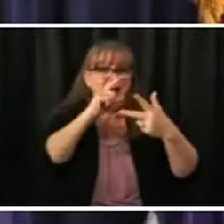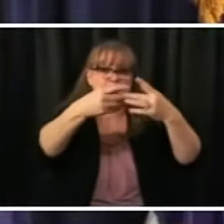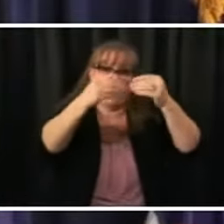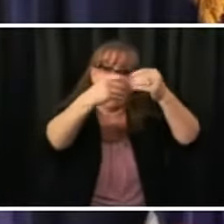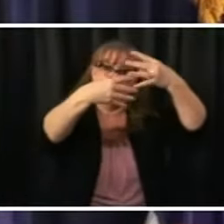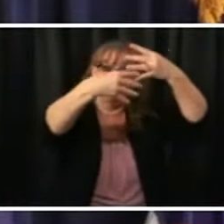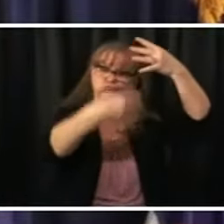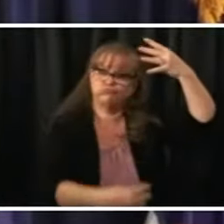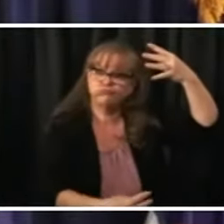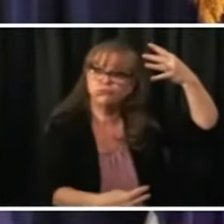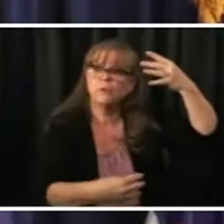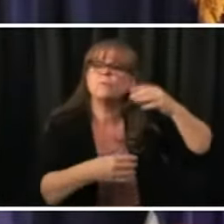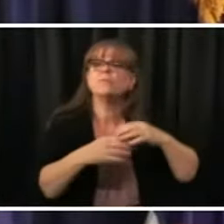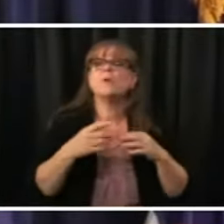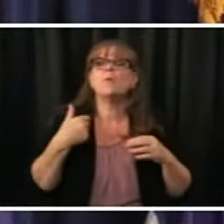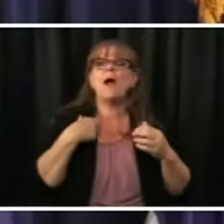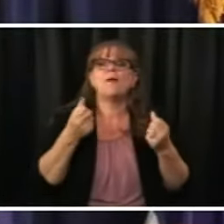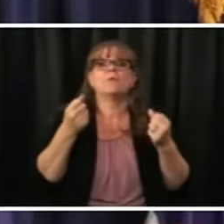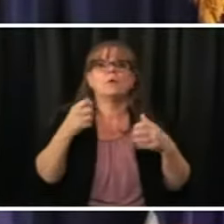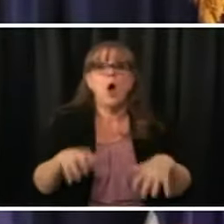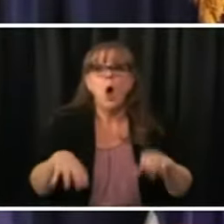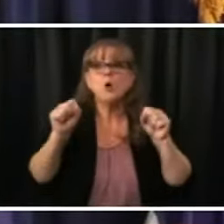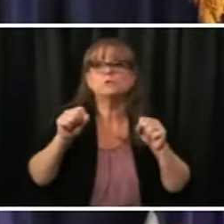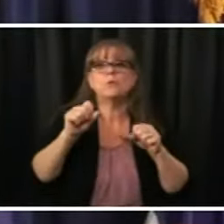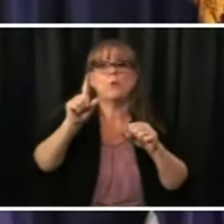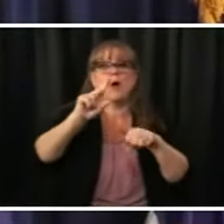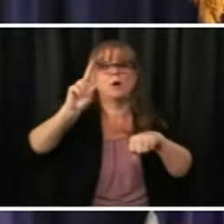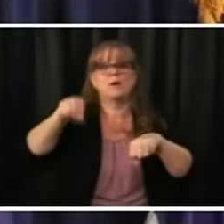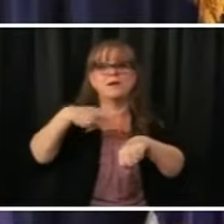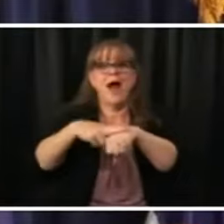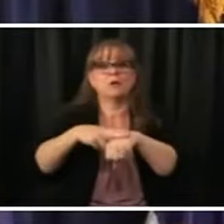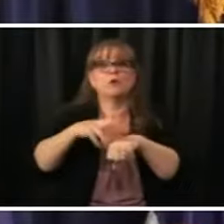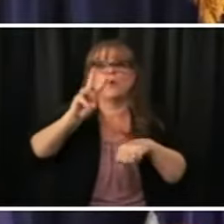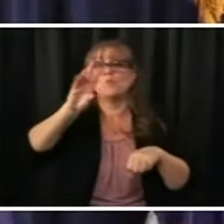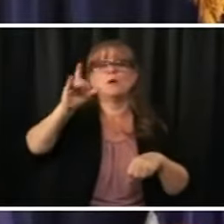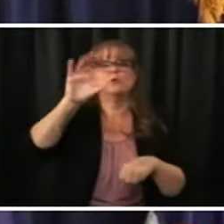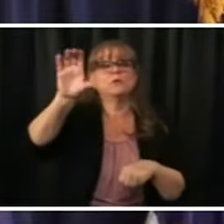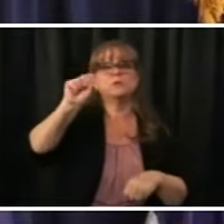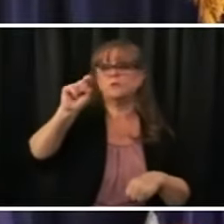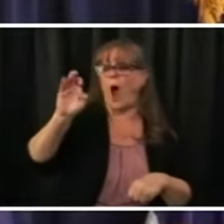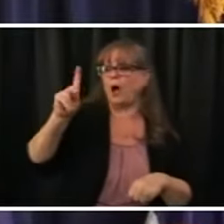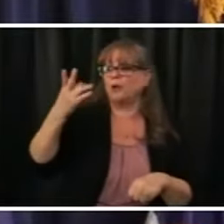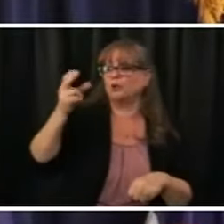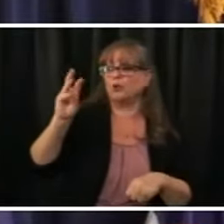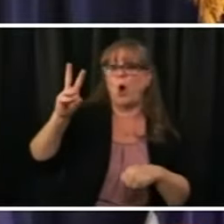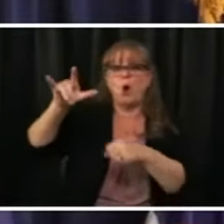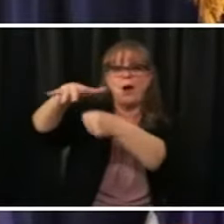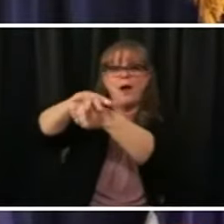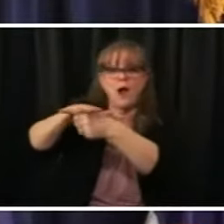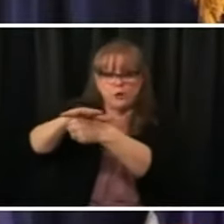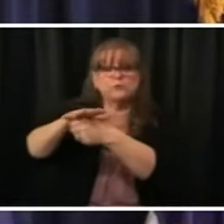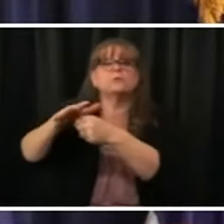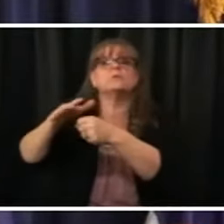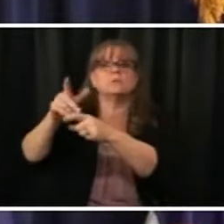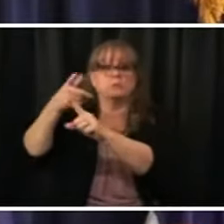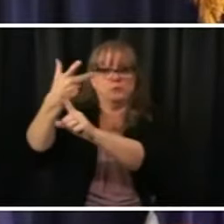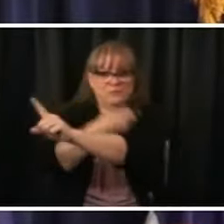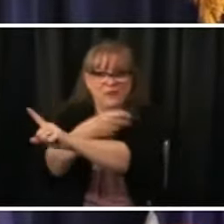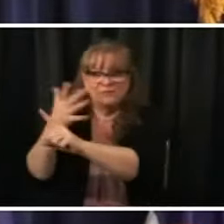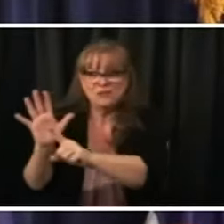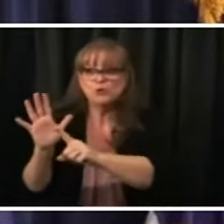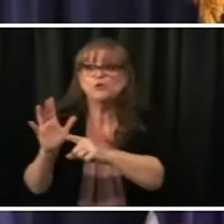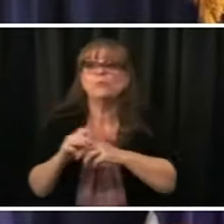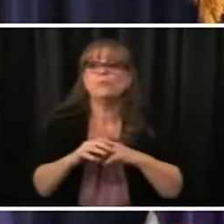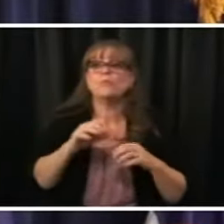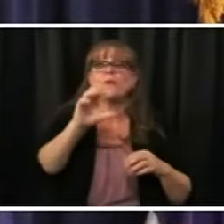Cajetan Catholic Church, where one of our speakers, Linda, got the vaccine. SCL Health vaccinated 5,000 people over the weekend